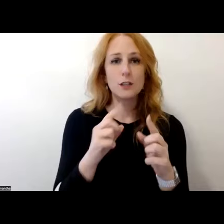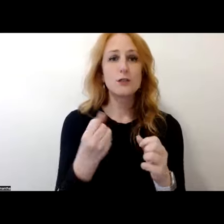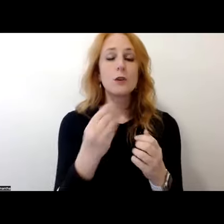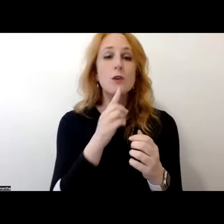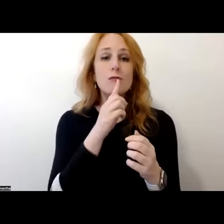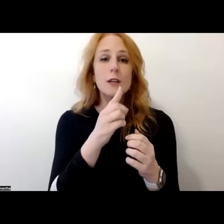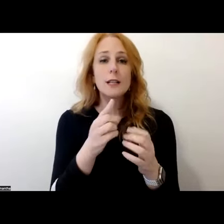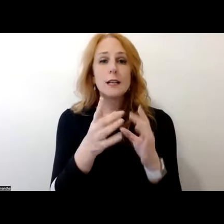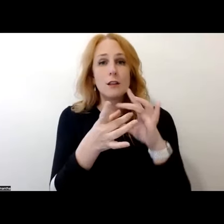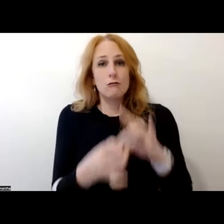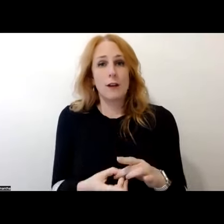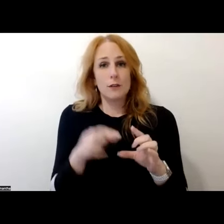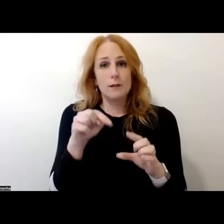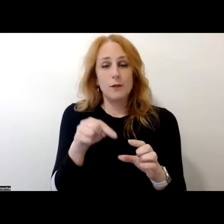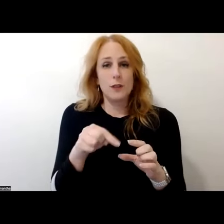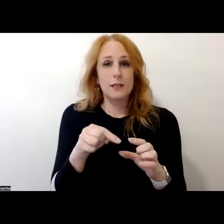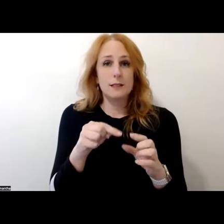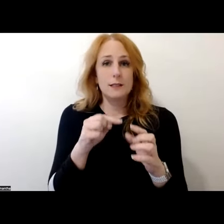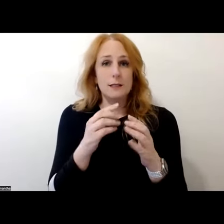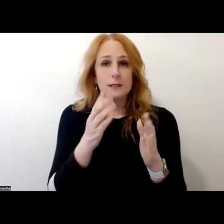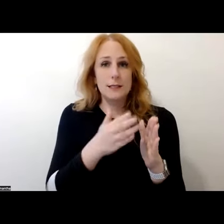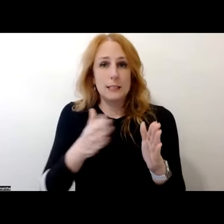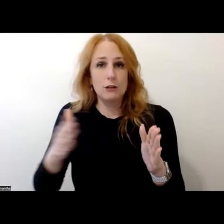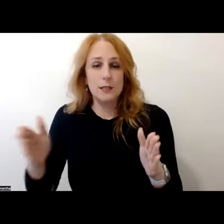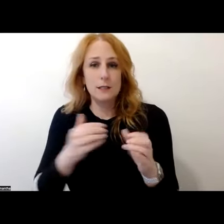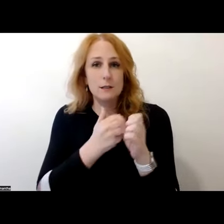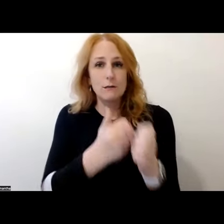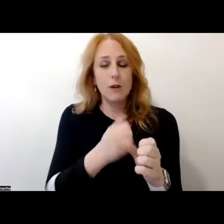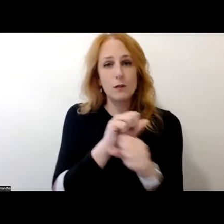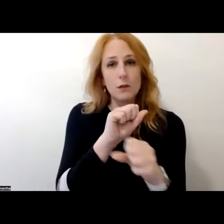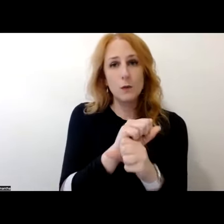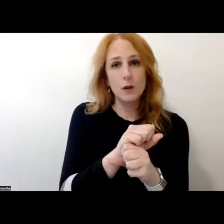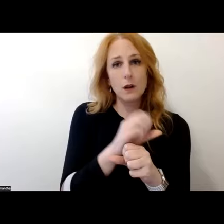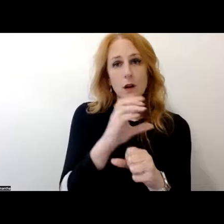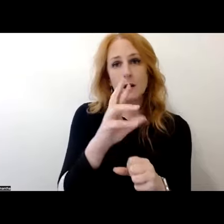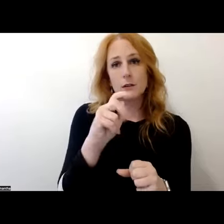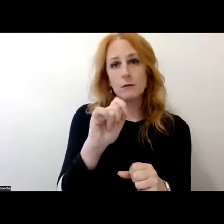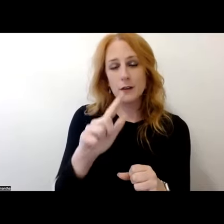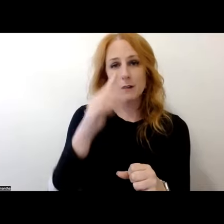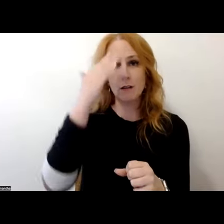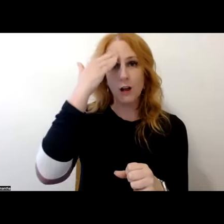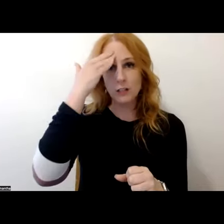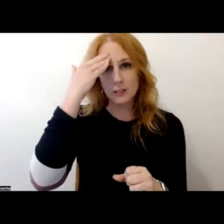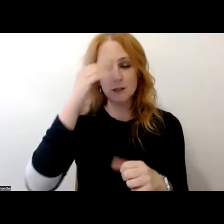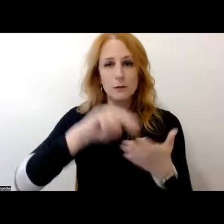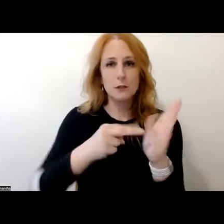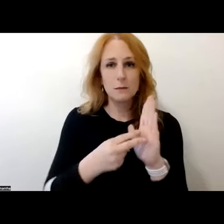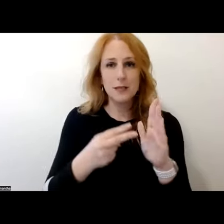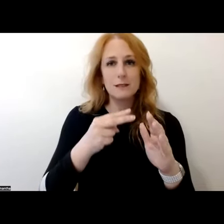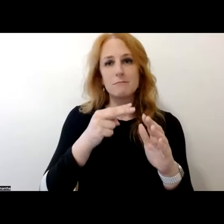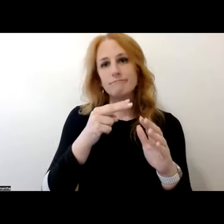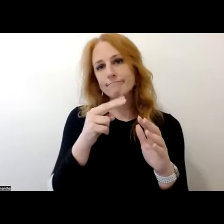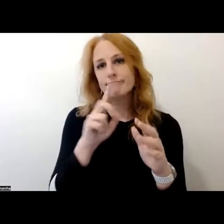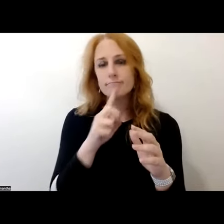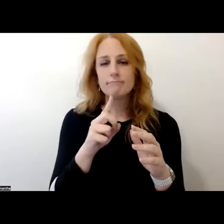grounding of this B4 series is Paulo Freire's work and concept on critical consciousness, which embodies a mindset of reading the world